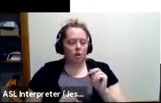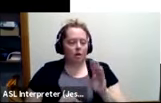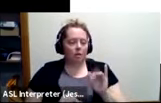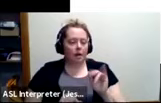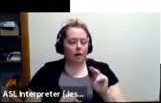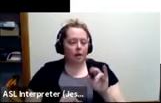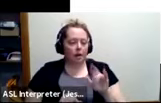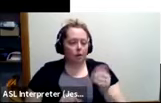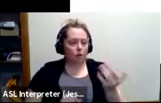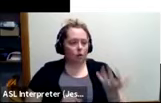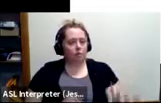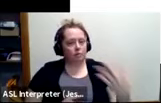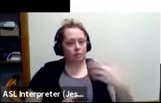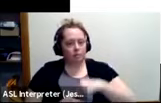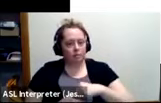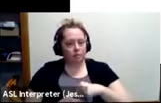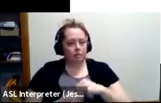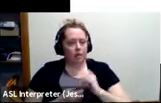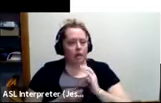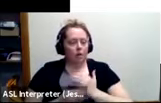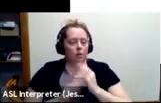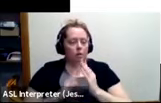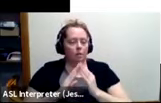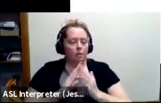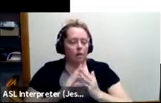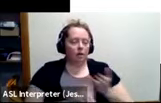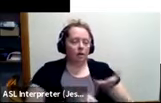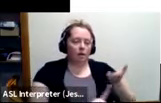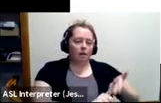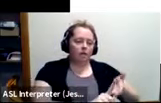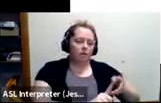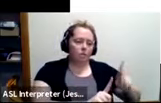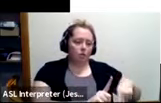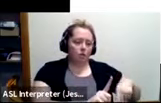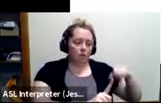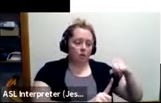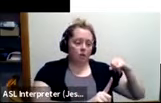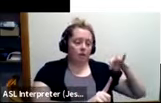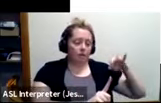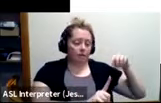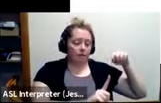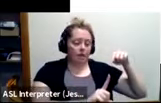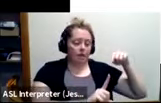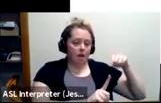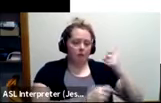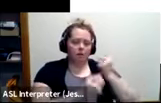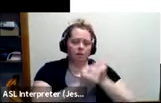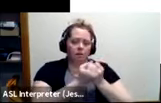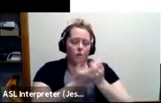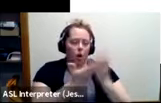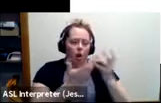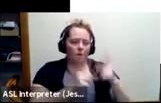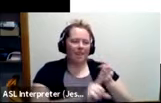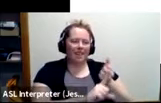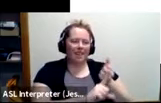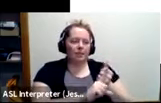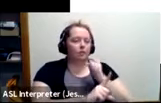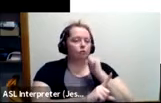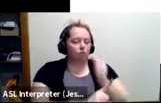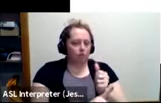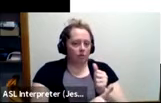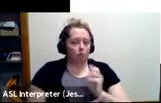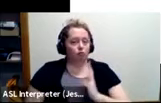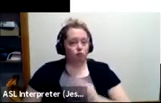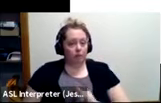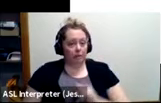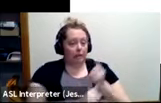love the community, but I'm not trans or non-binary. So I have this friend that I'd like you to talk to because it's really important that